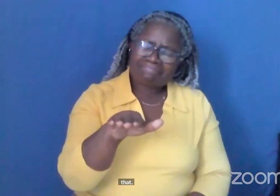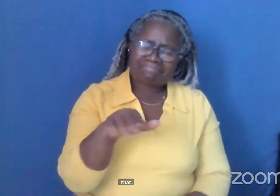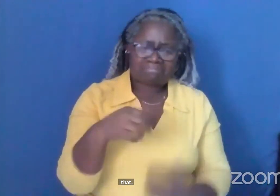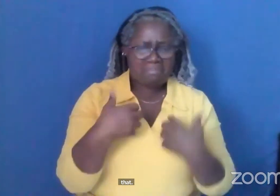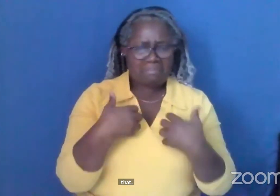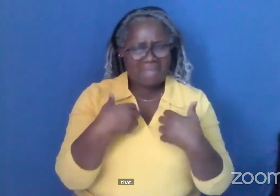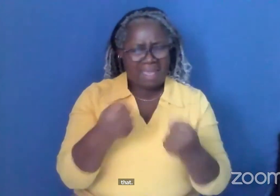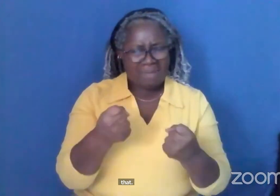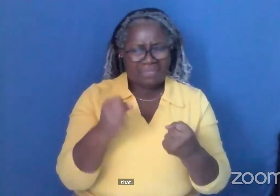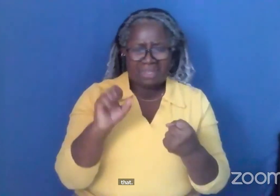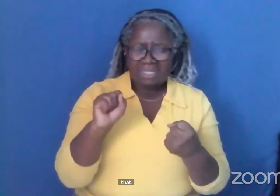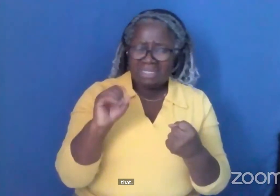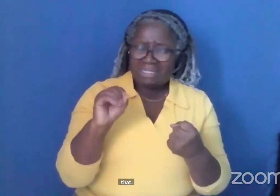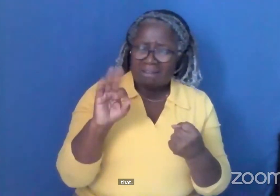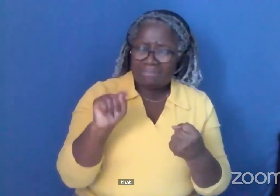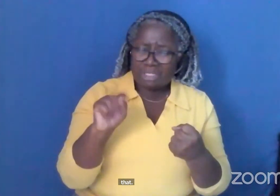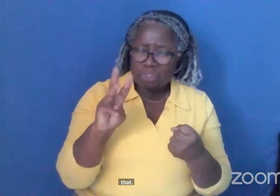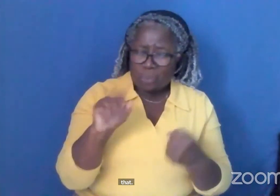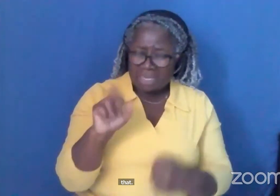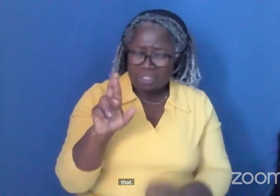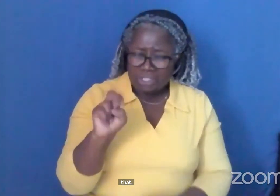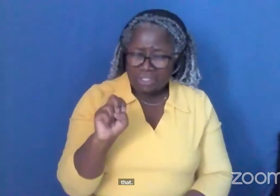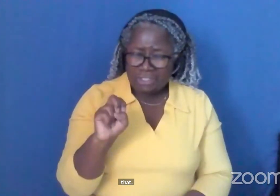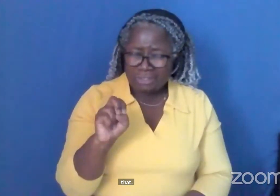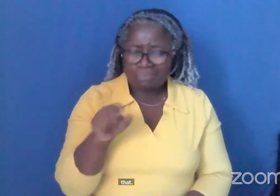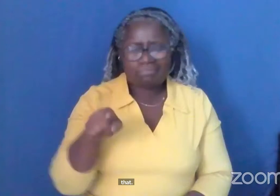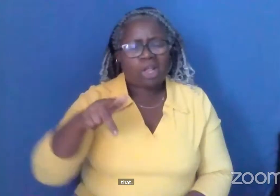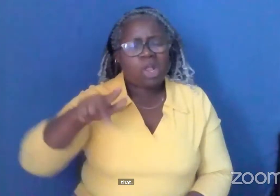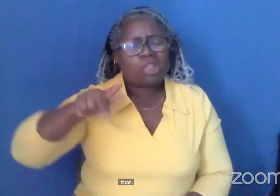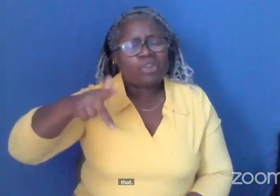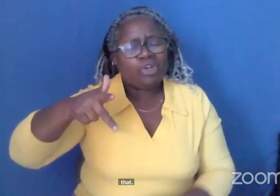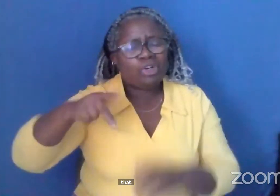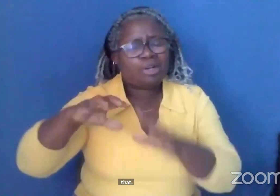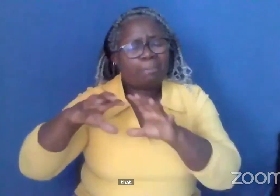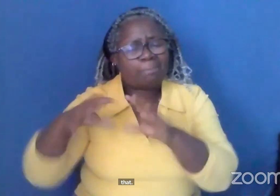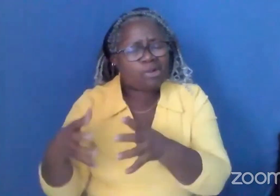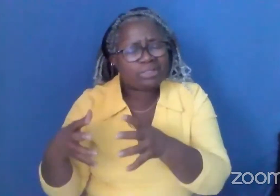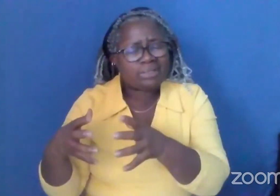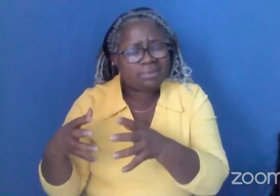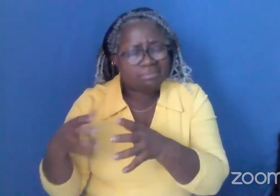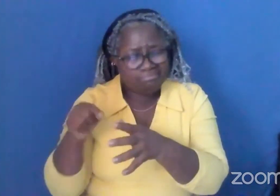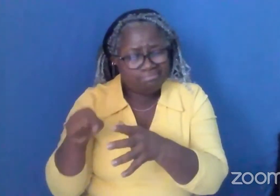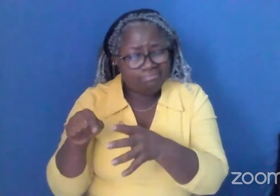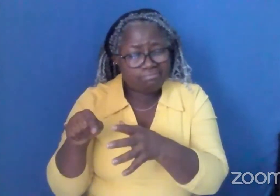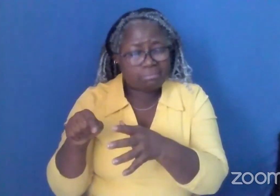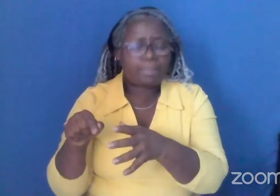to join the meeting, such as sign language interpreters and guardians?